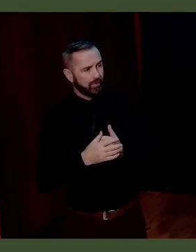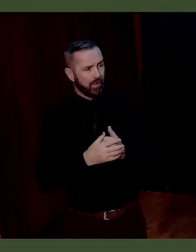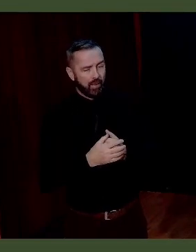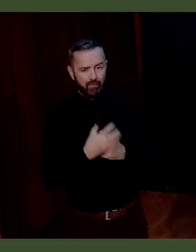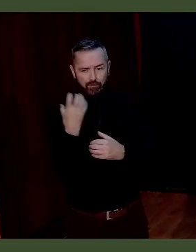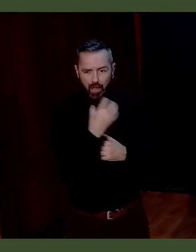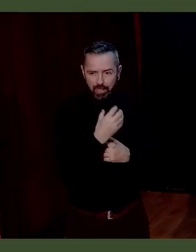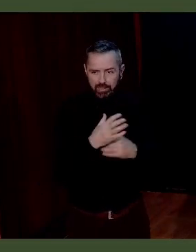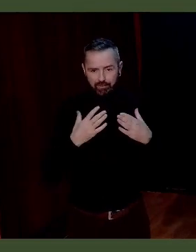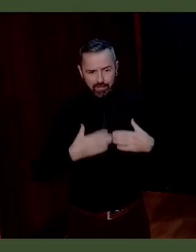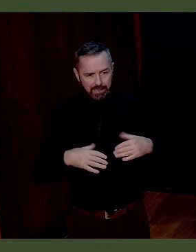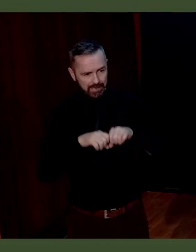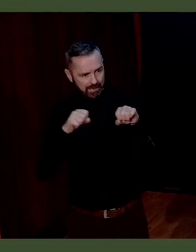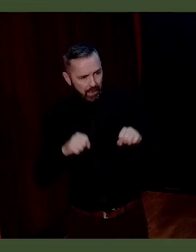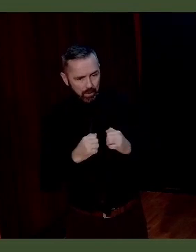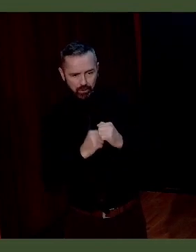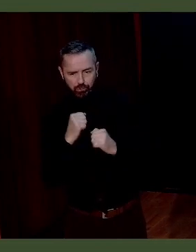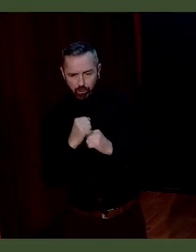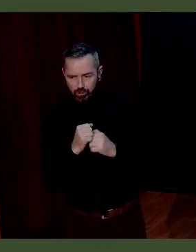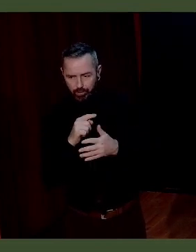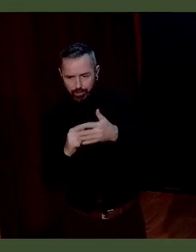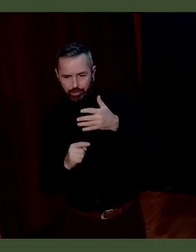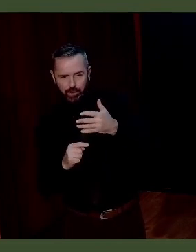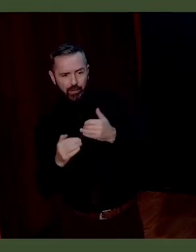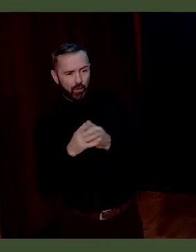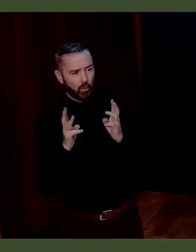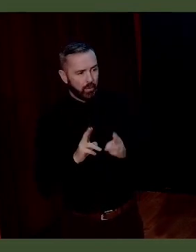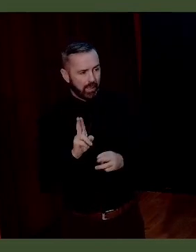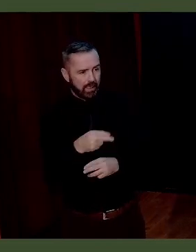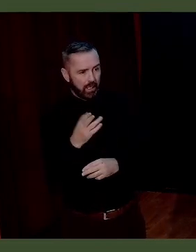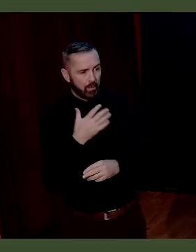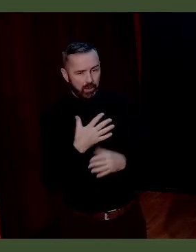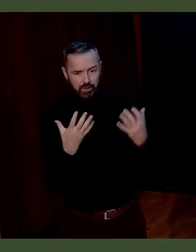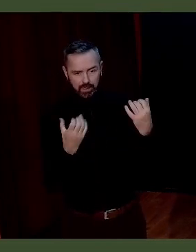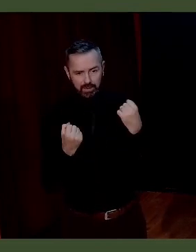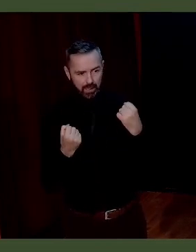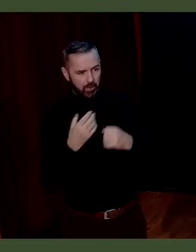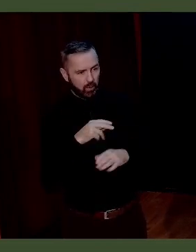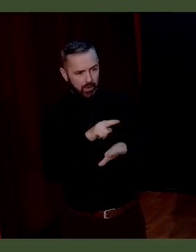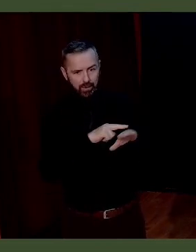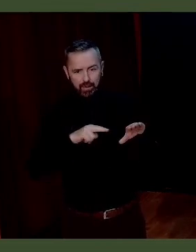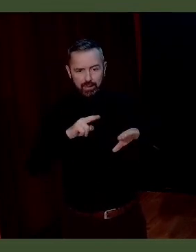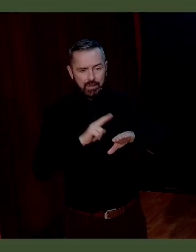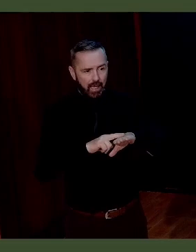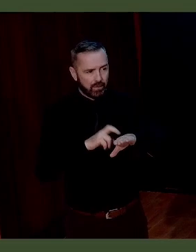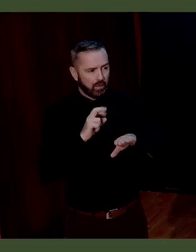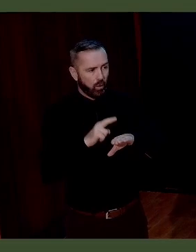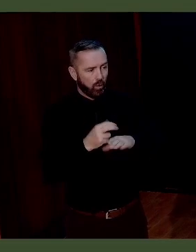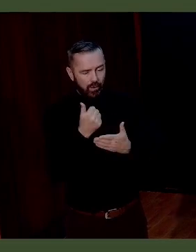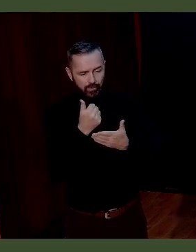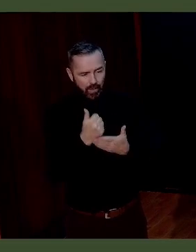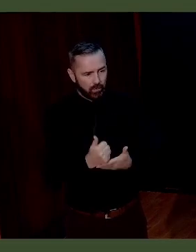physical, institutional, systemic and structural, done to women can no longer be seen as peripheral to our national or indeed